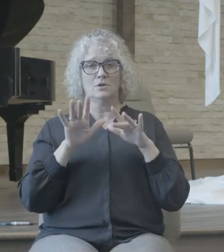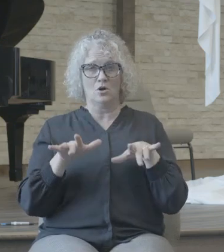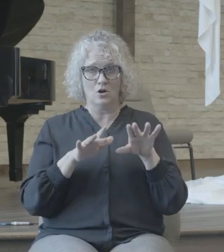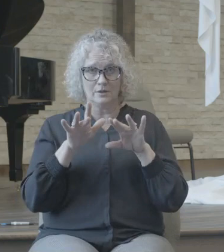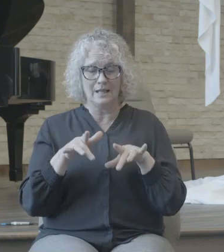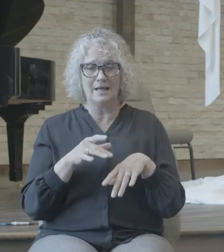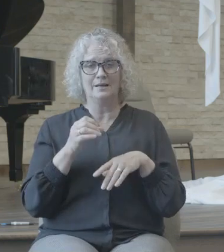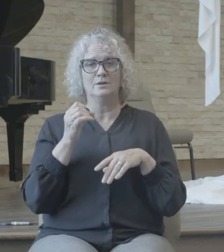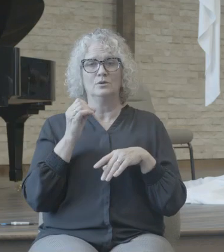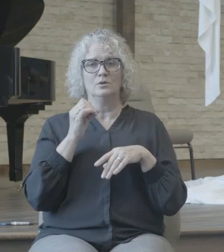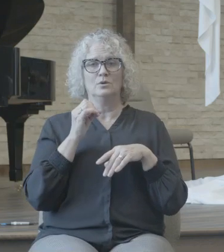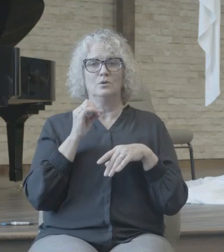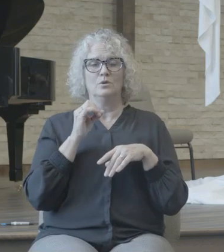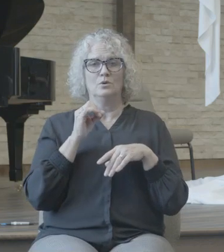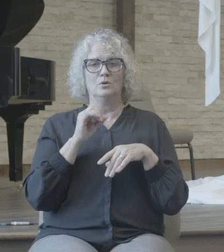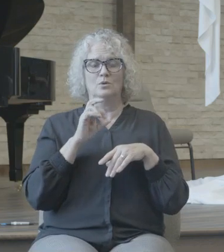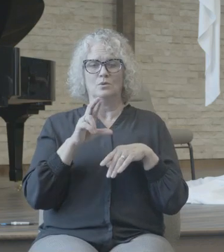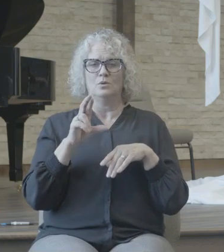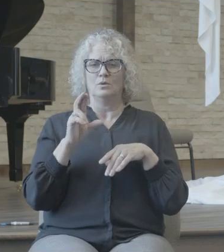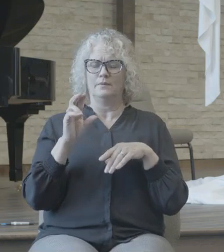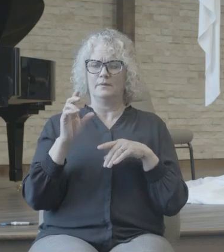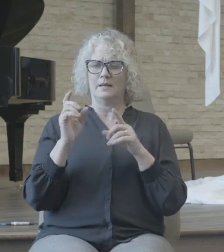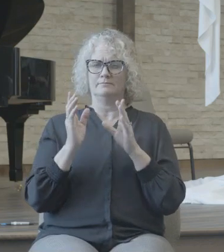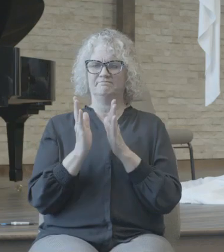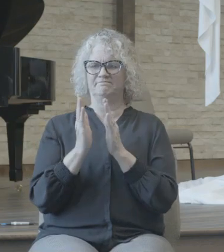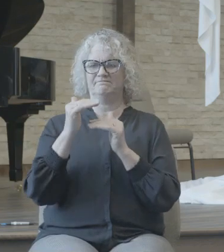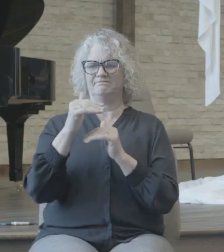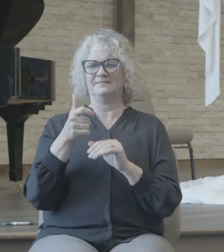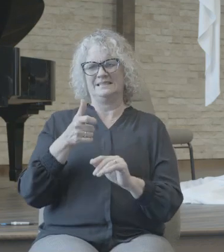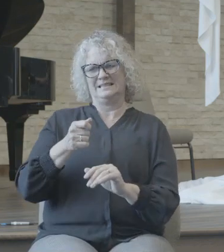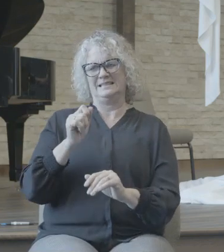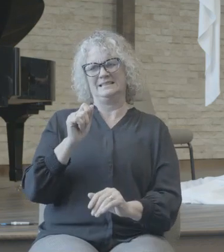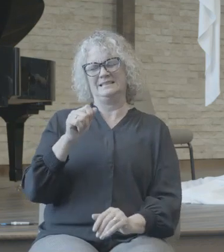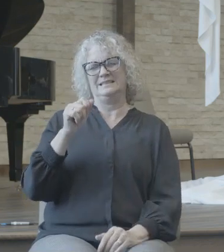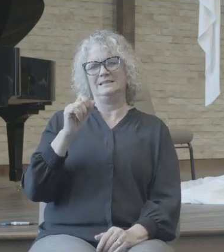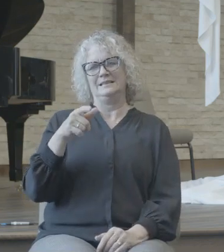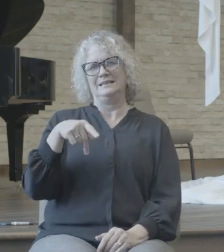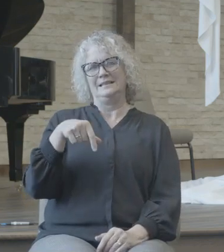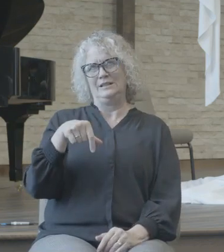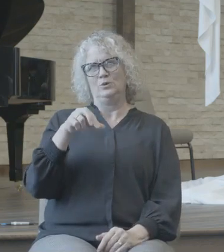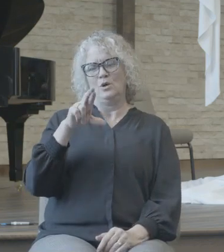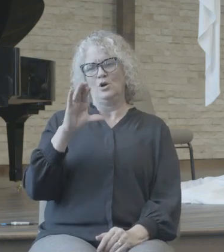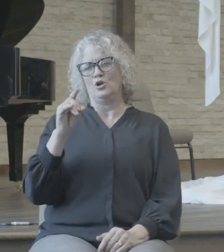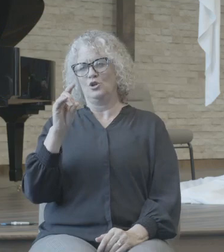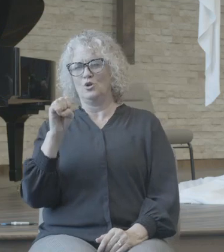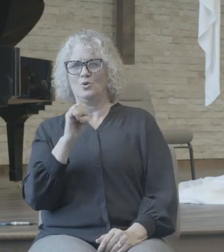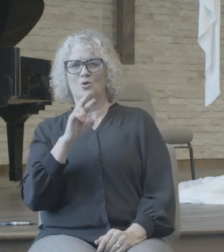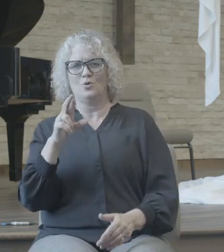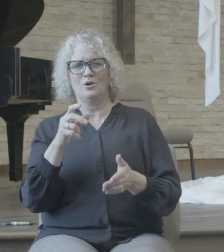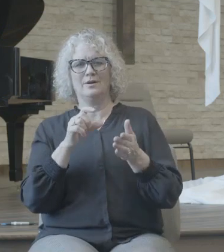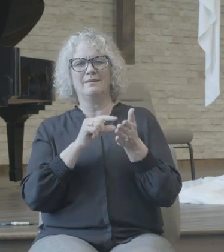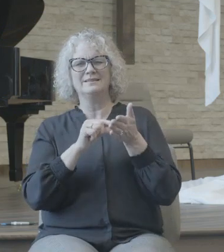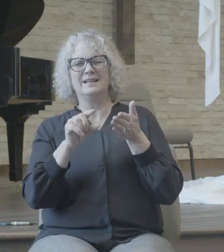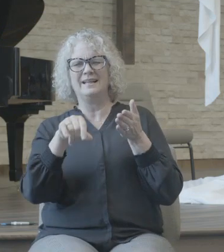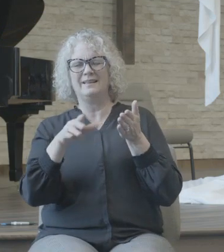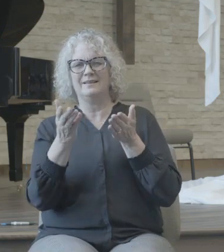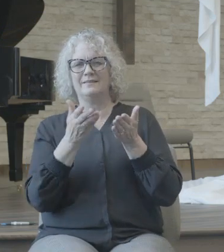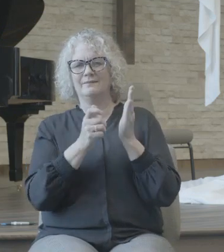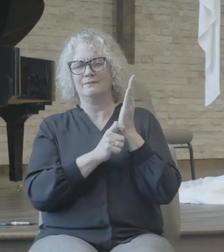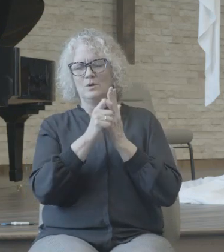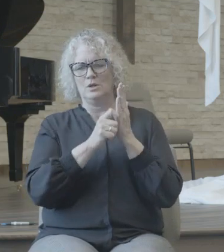the QR code or the text phone number that you find in the service folder. God